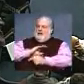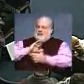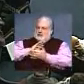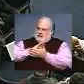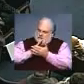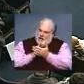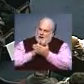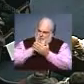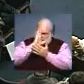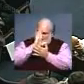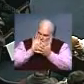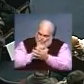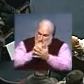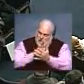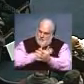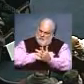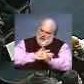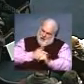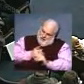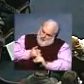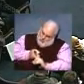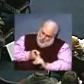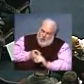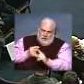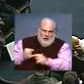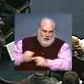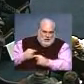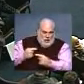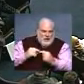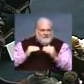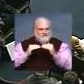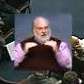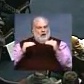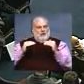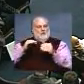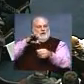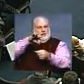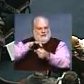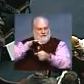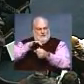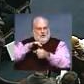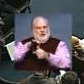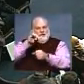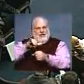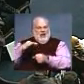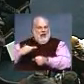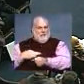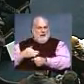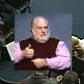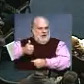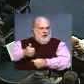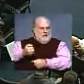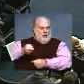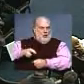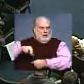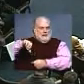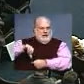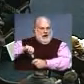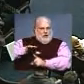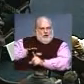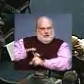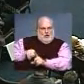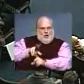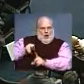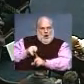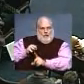confusion, and my point all along was I think in fairness, we need to vote that application up or down on its own merits